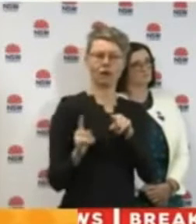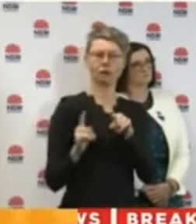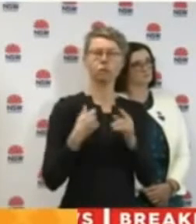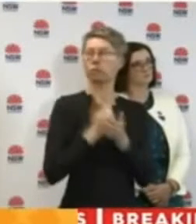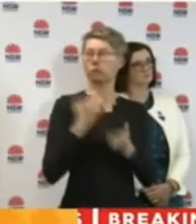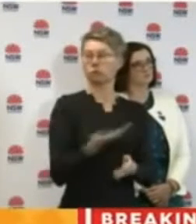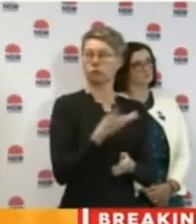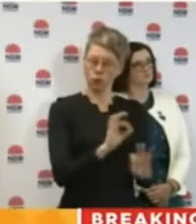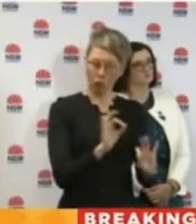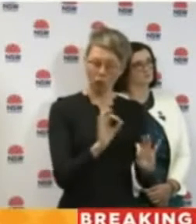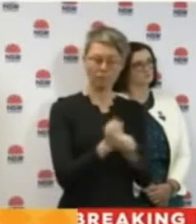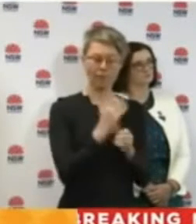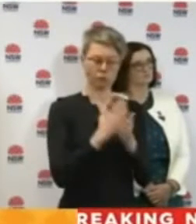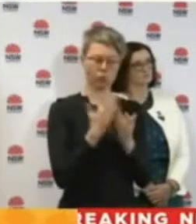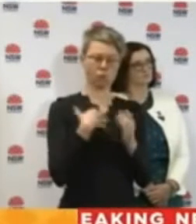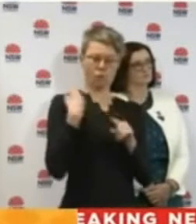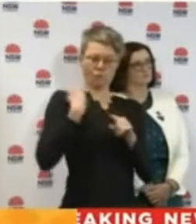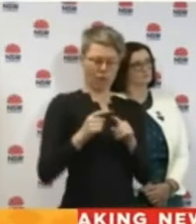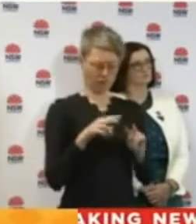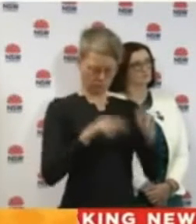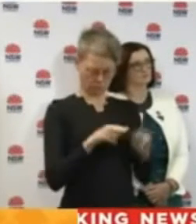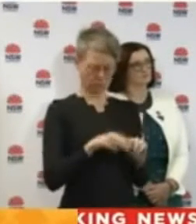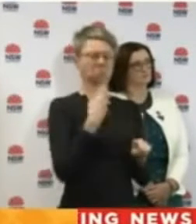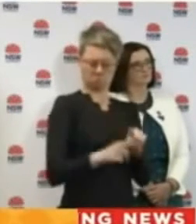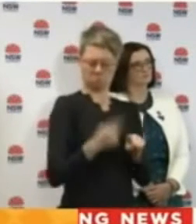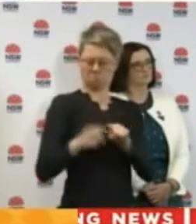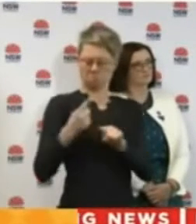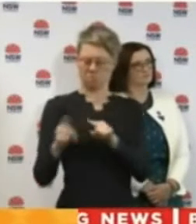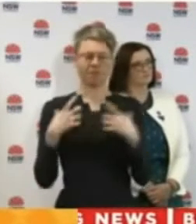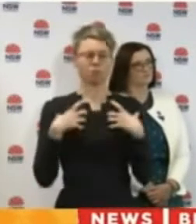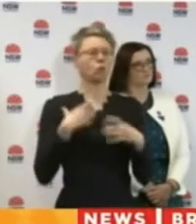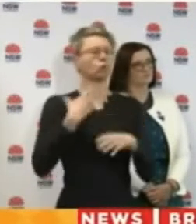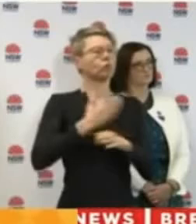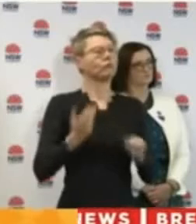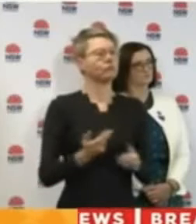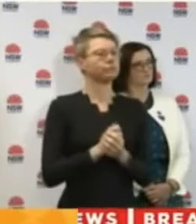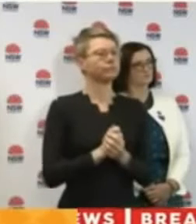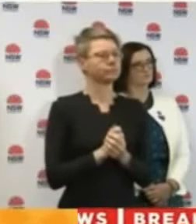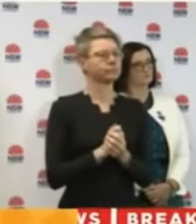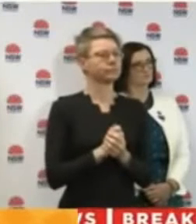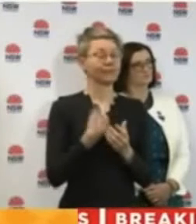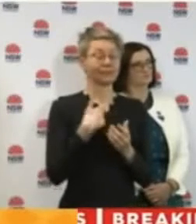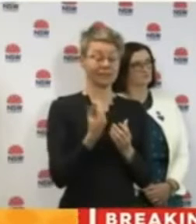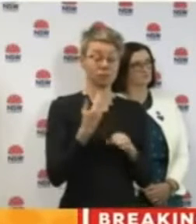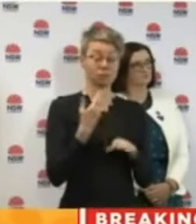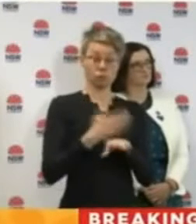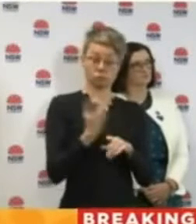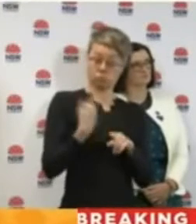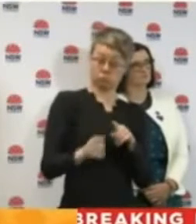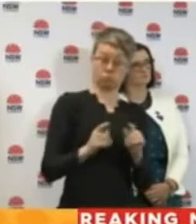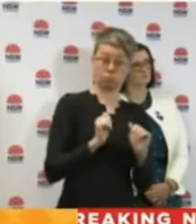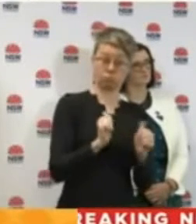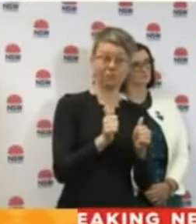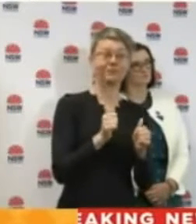of those have gone through assessment. Some of those have been successful, and pleasingly today Minister Stokes will be outlining a project that